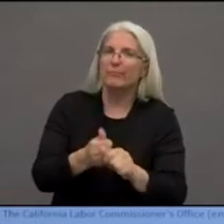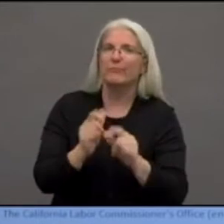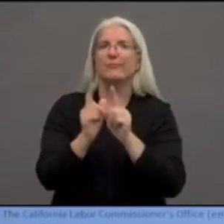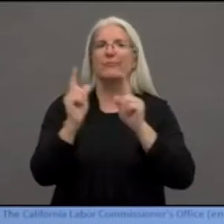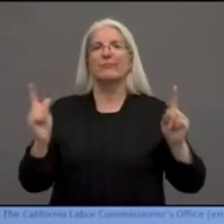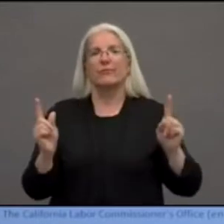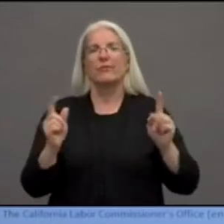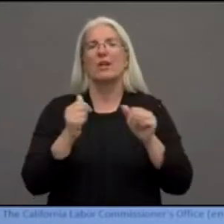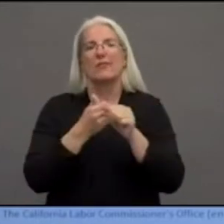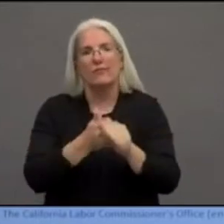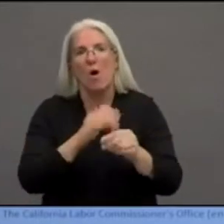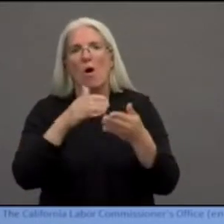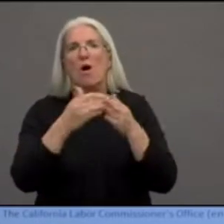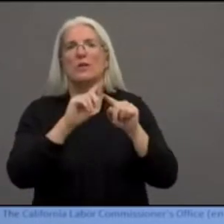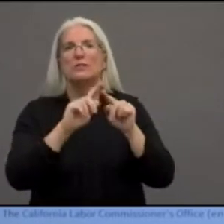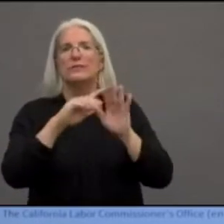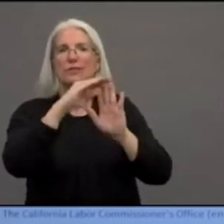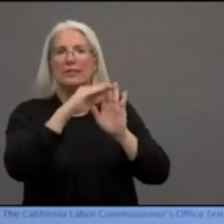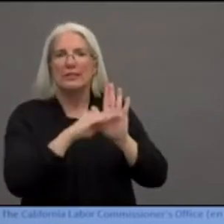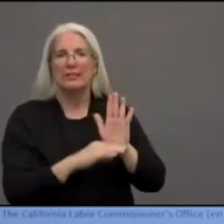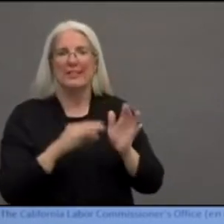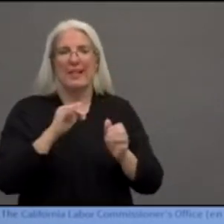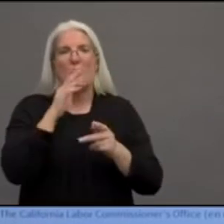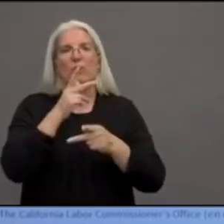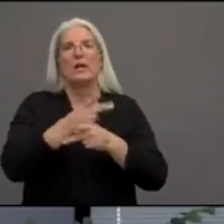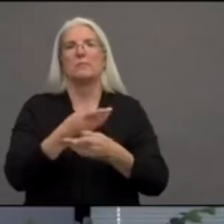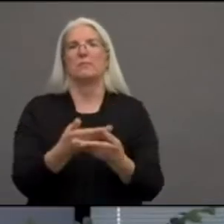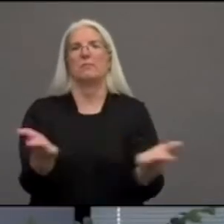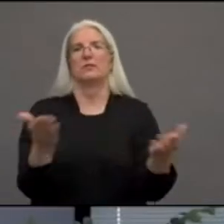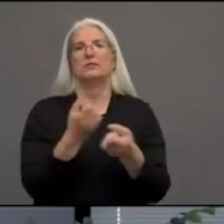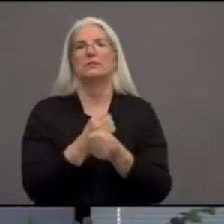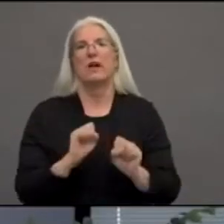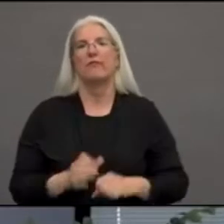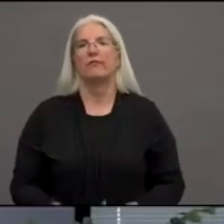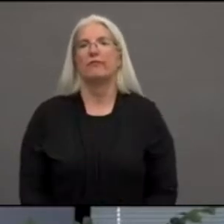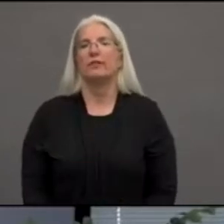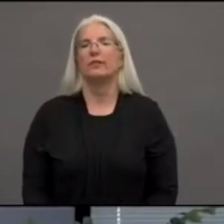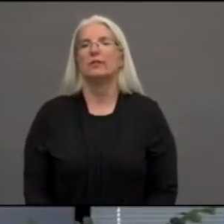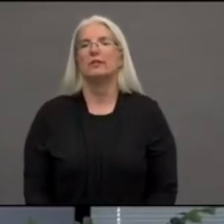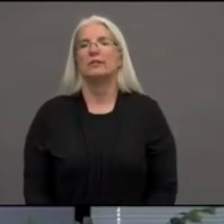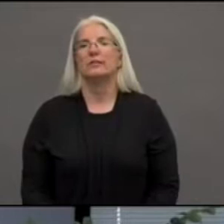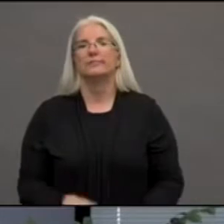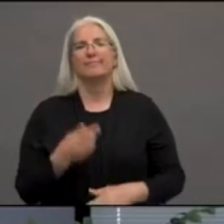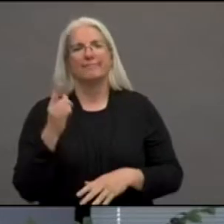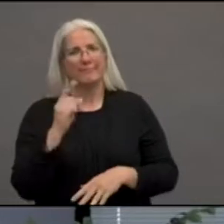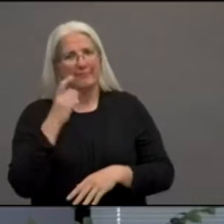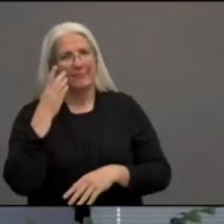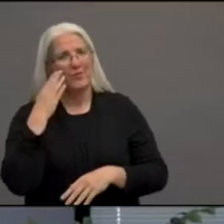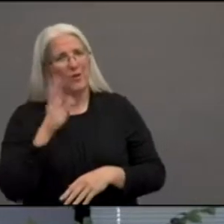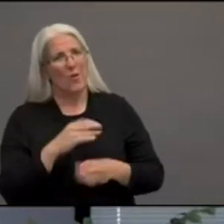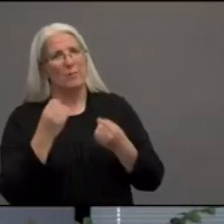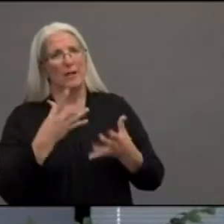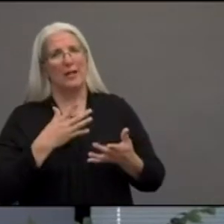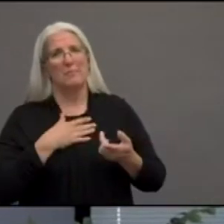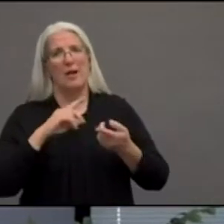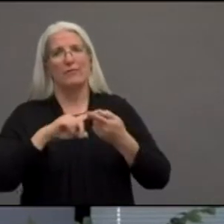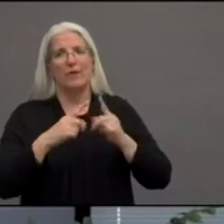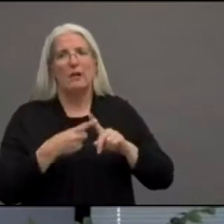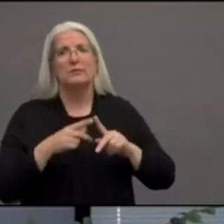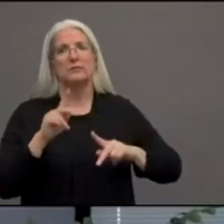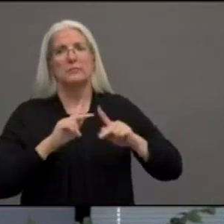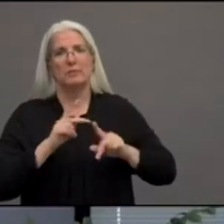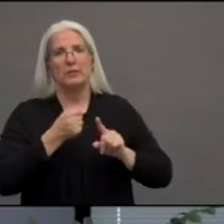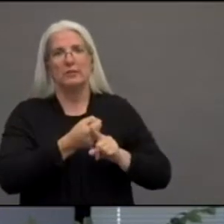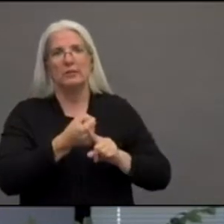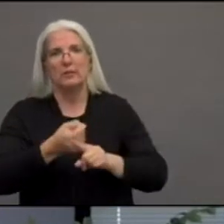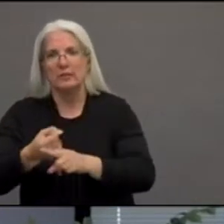work to keep you and your family safe. You know, a lot of people and my friends have been affected by their businesses being shut down for 3